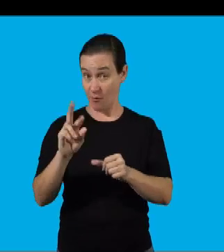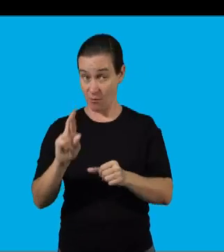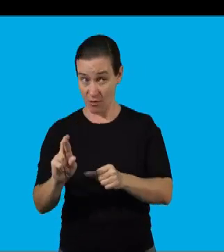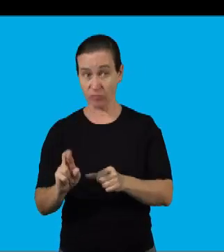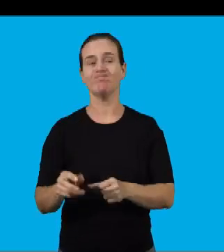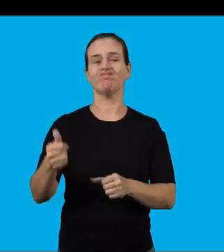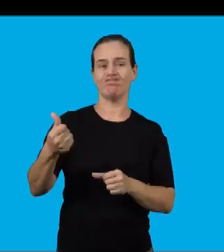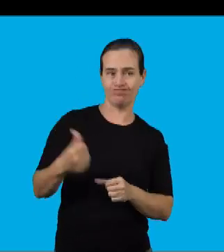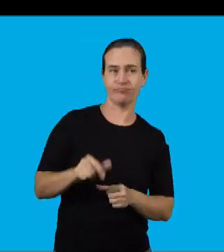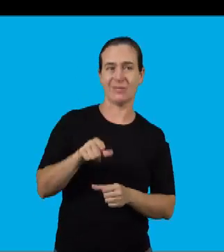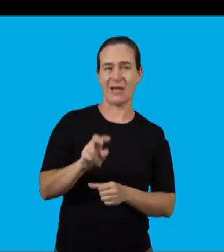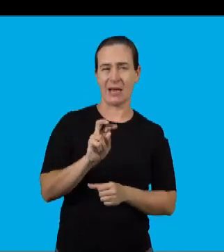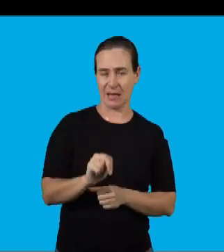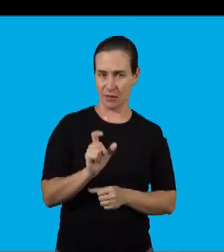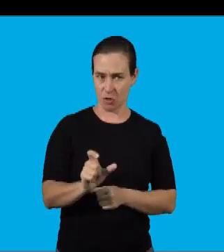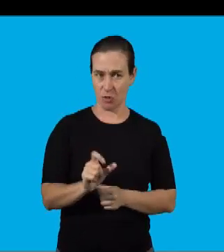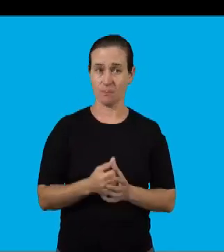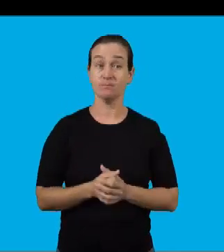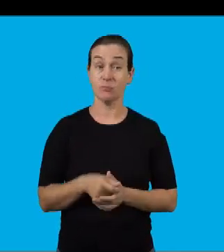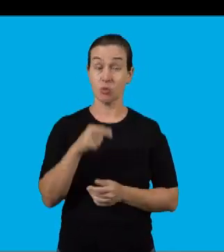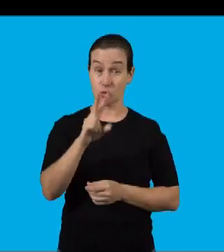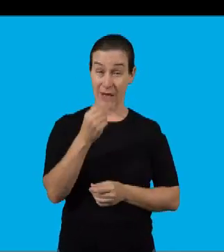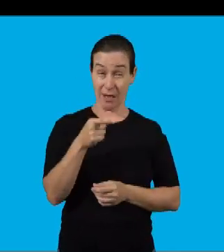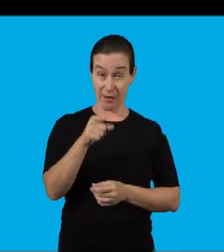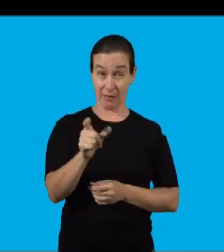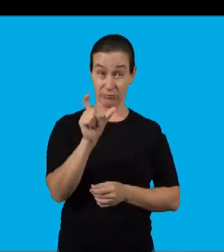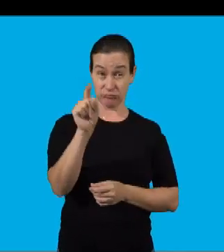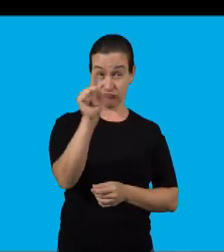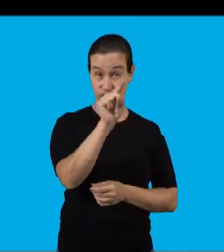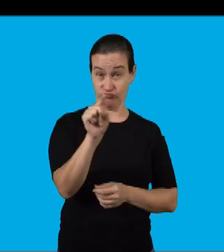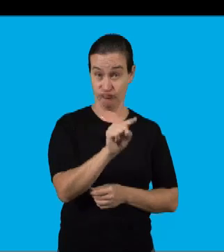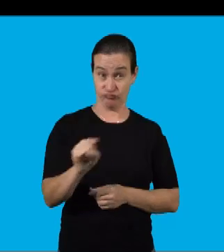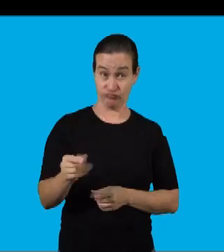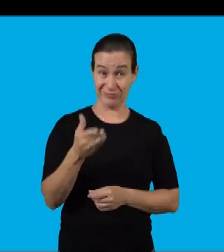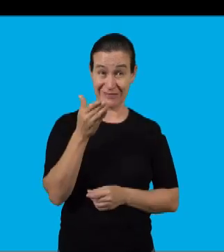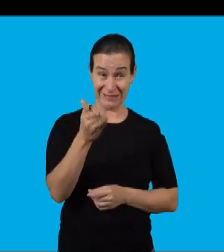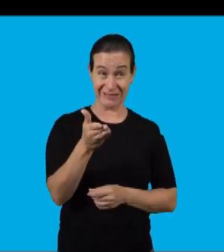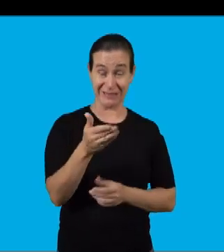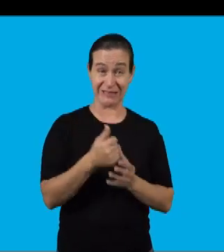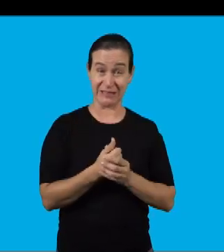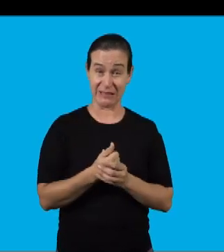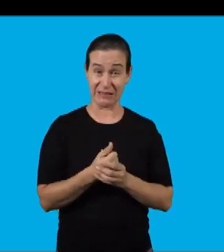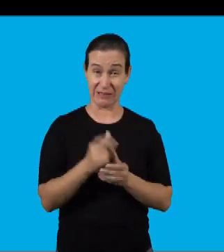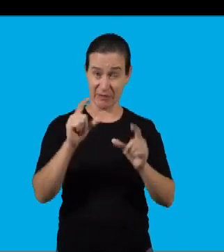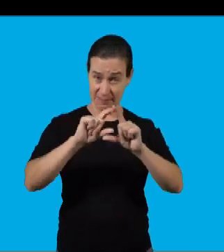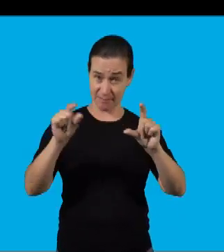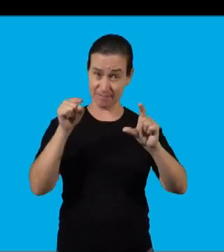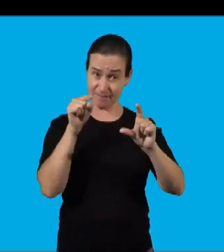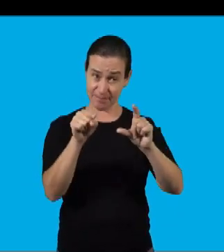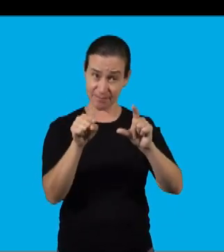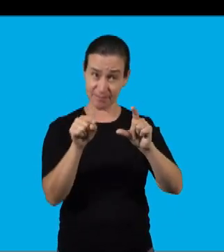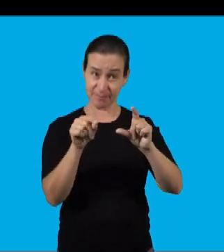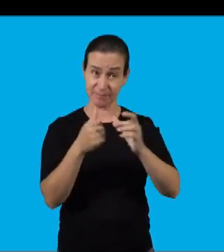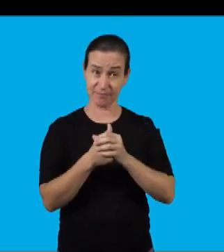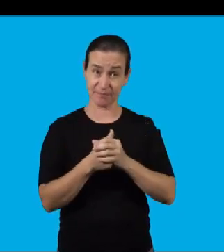Tn, such that a sigma notation there, which represents the sum of infinity, and that sum of infinity